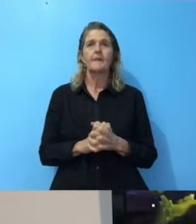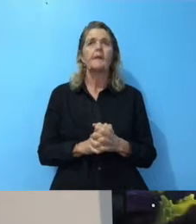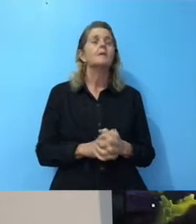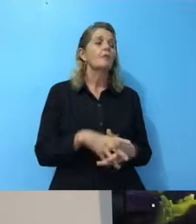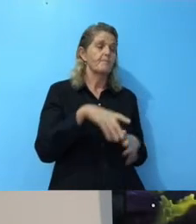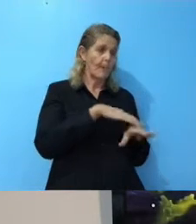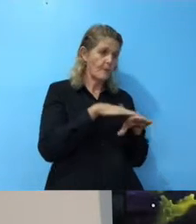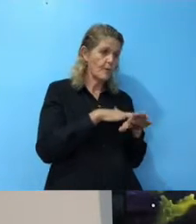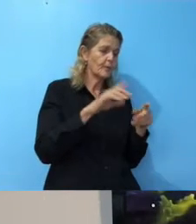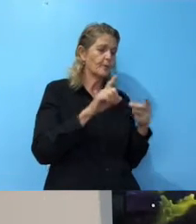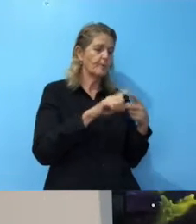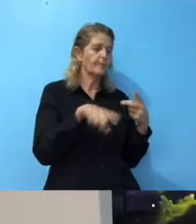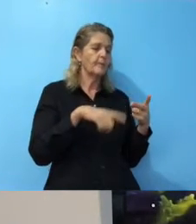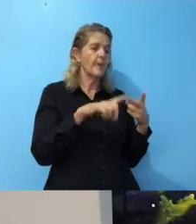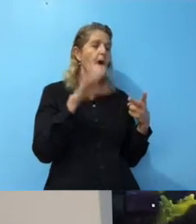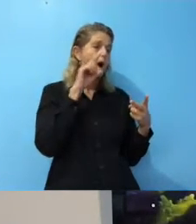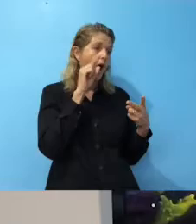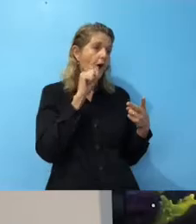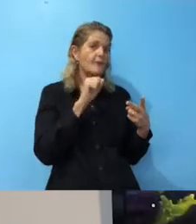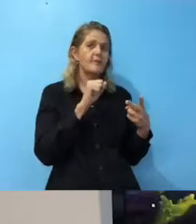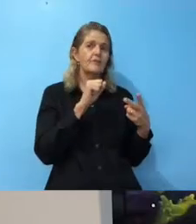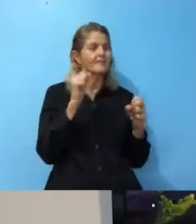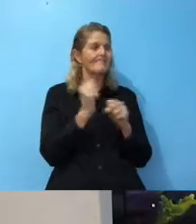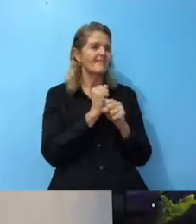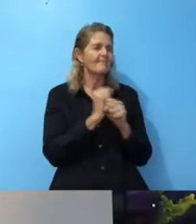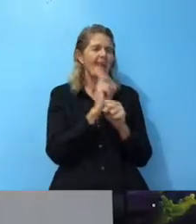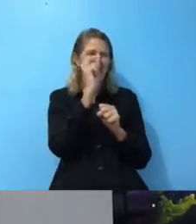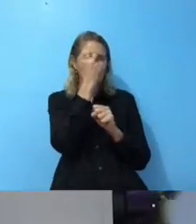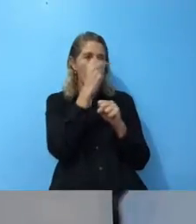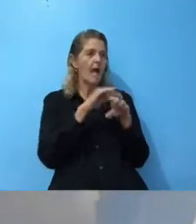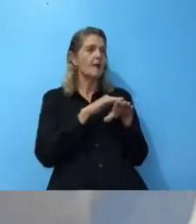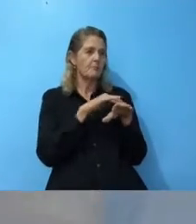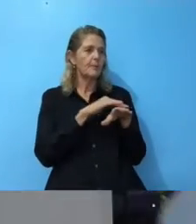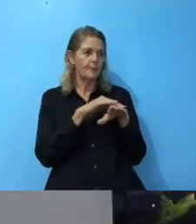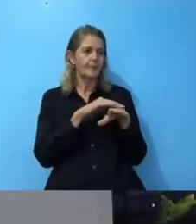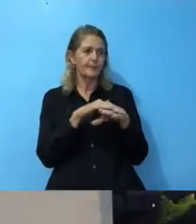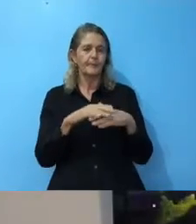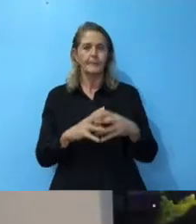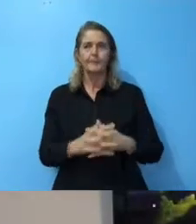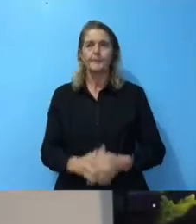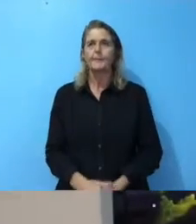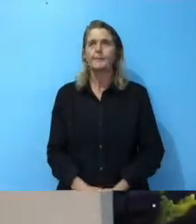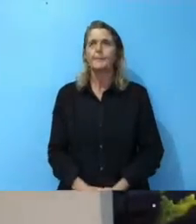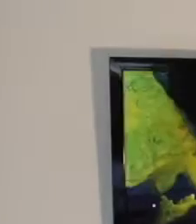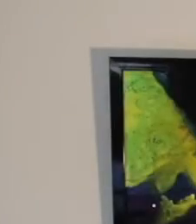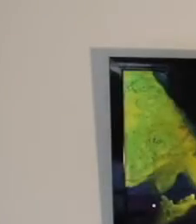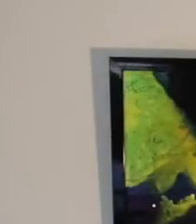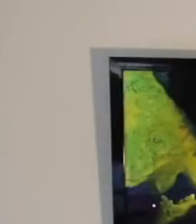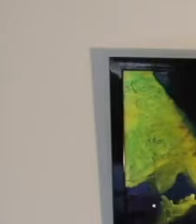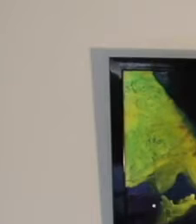So our blue with that orange to make that kind of midnighty blue. And I'm just going to go.